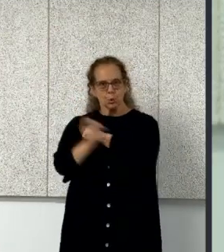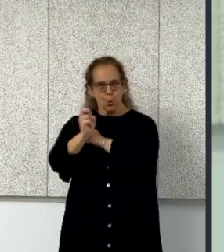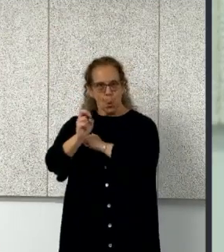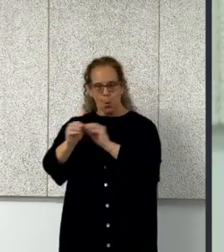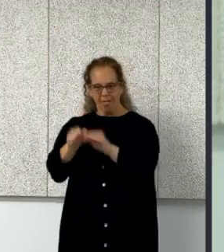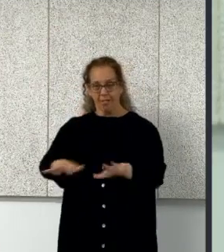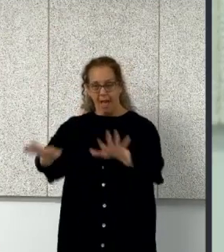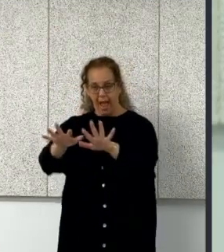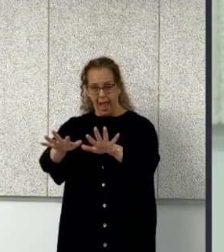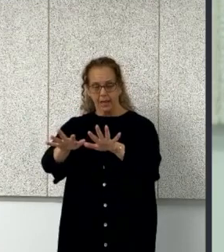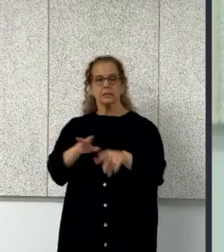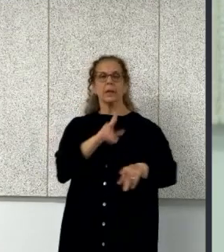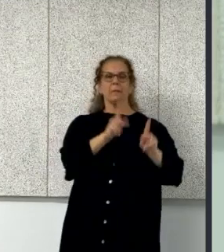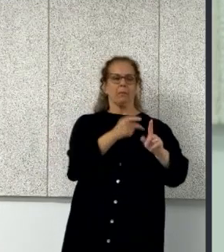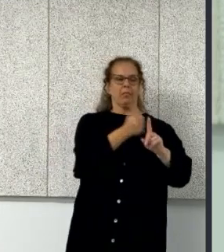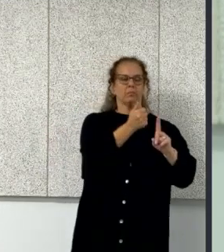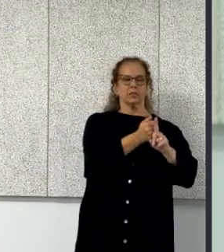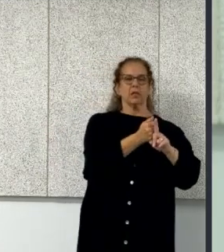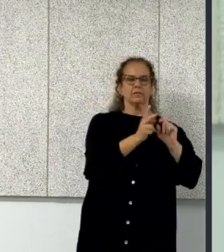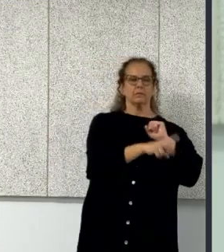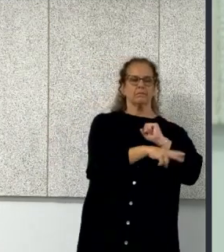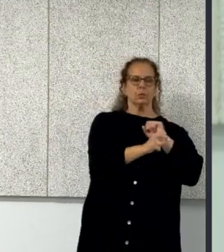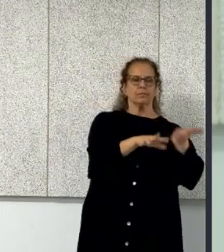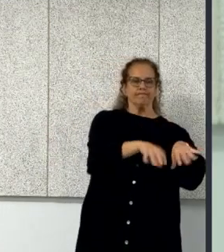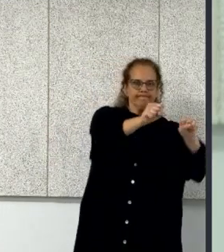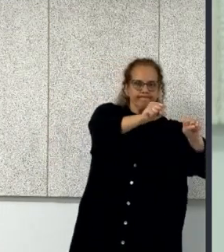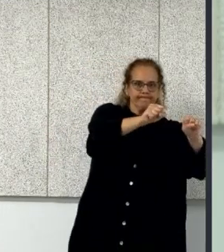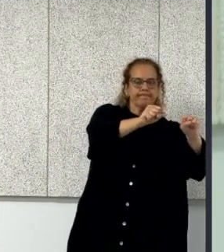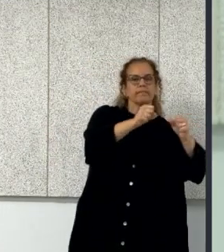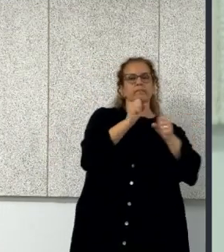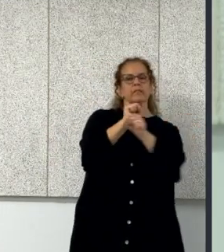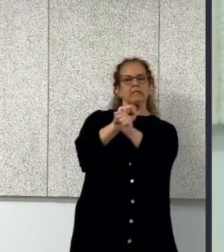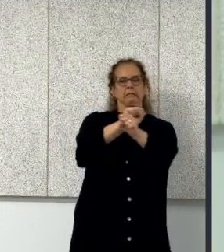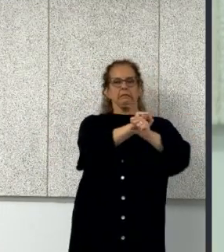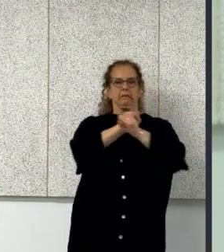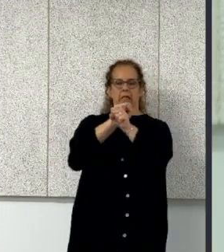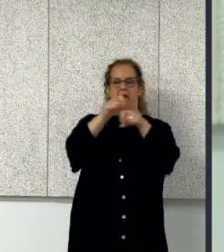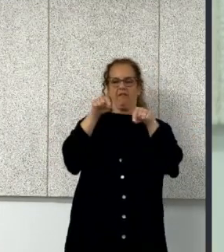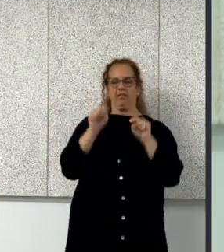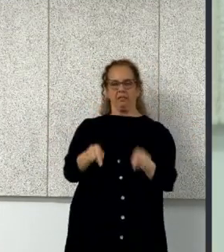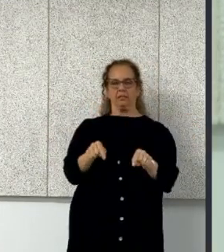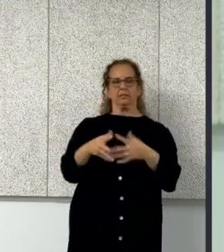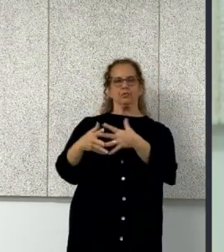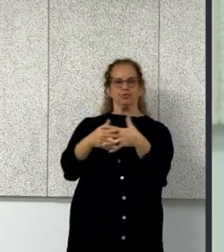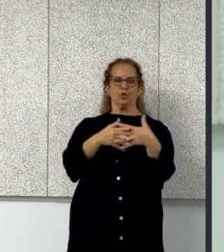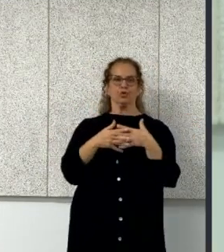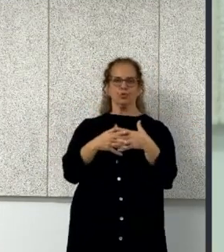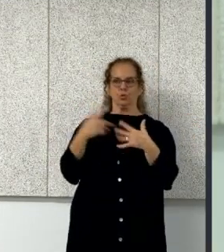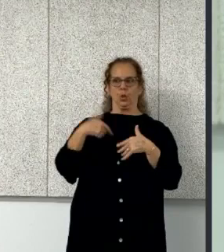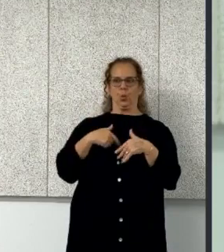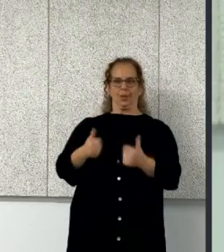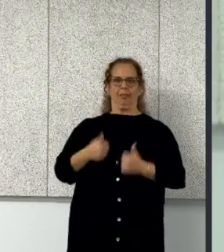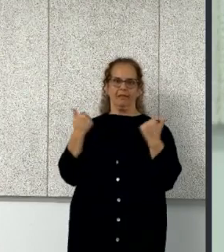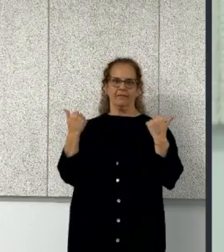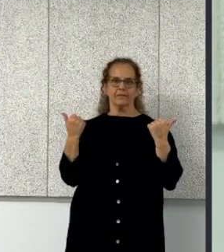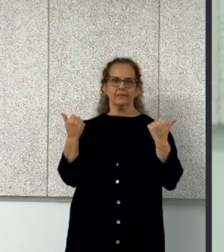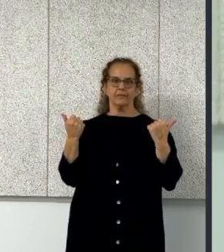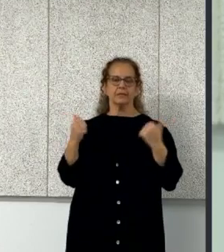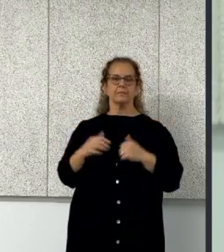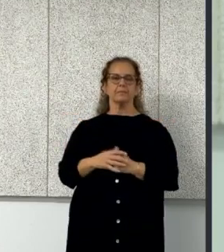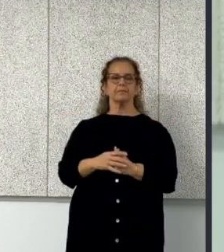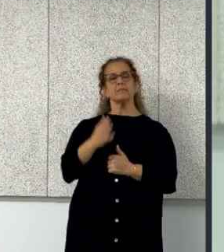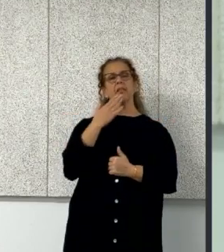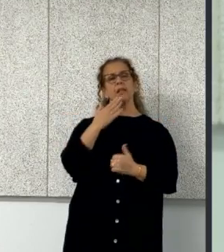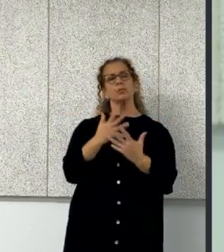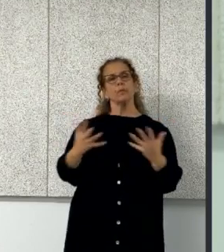people, and I want to honor the generations of displaced and enslaved people that built and continue to build the country that we occupy today. Thank